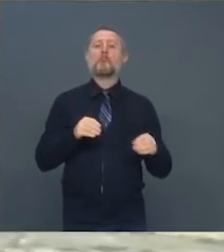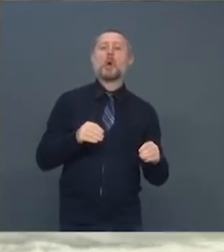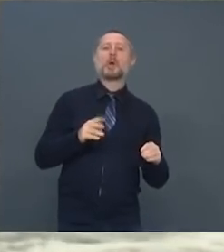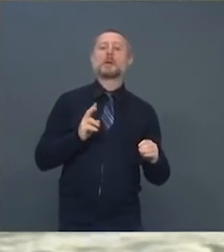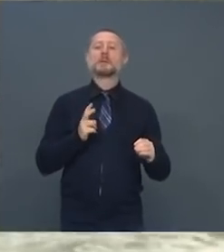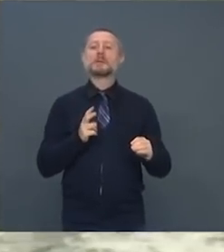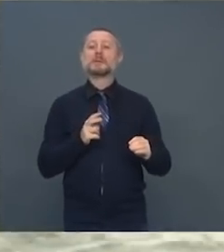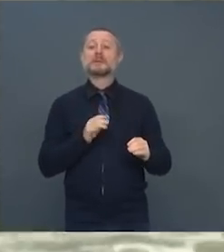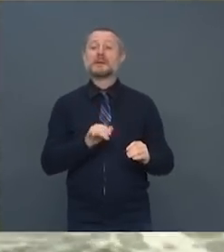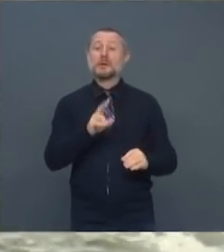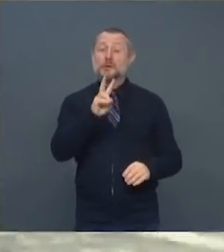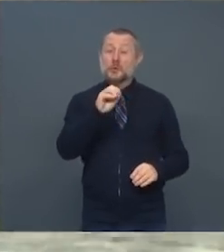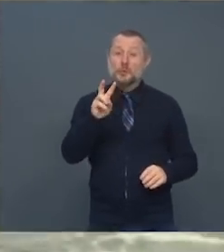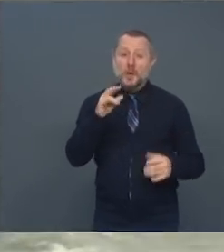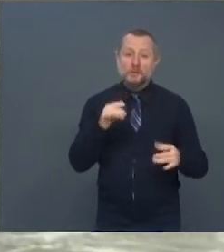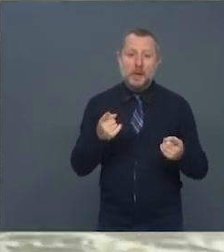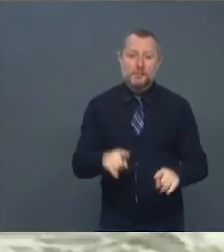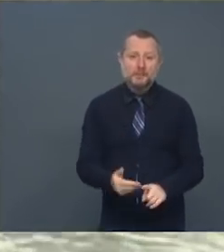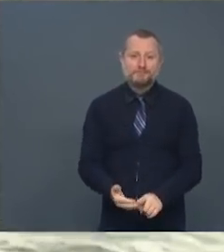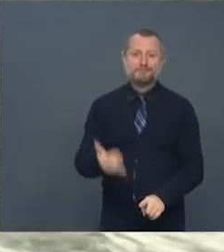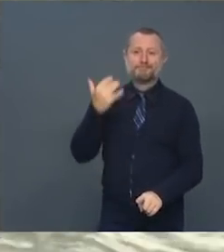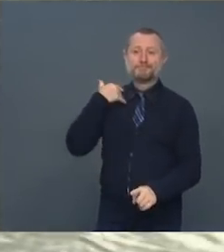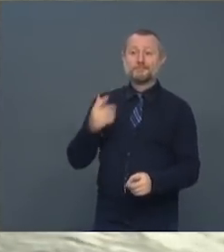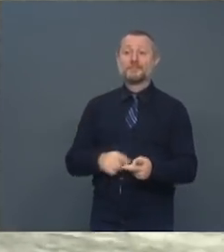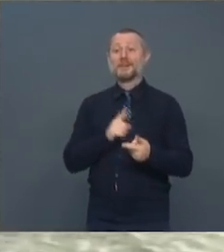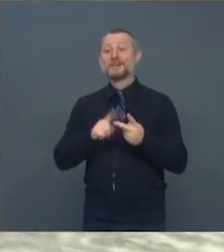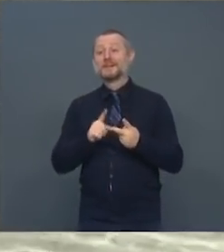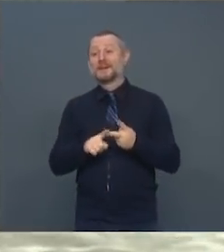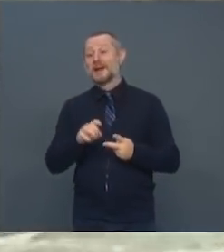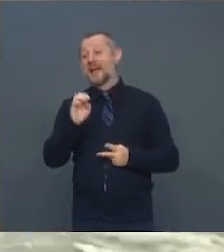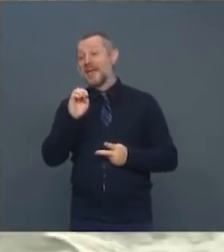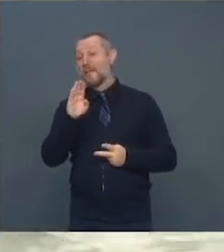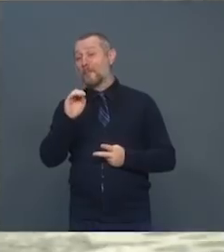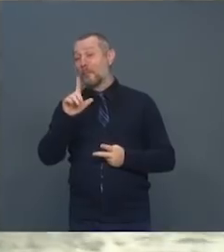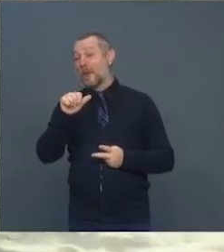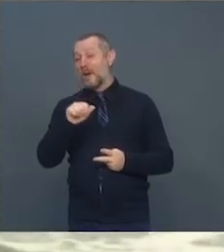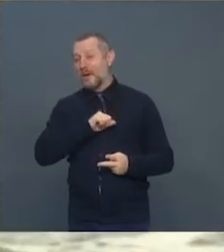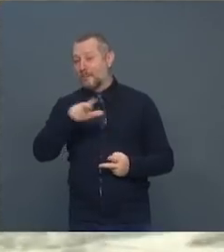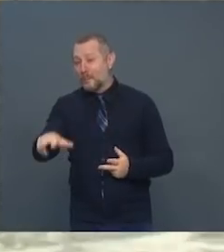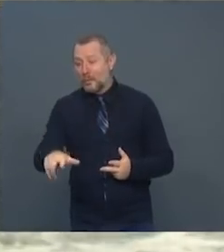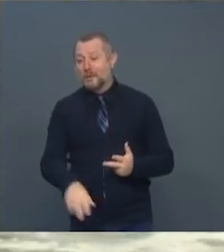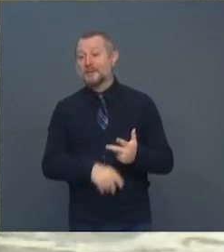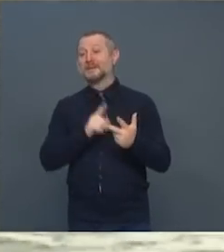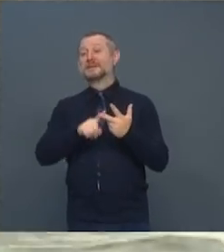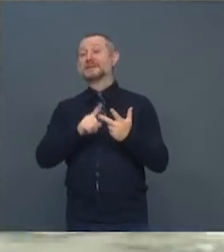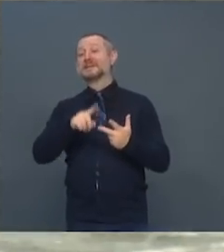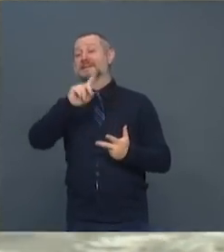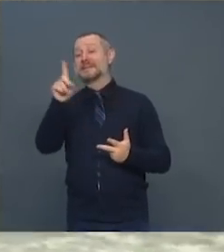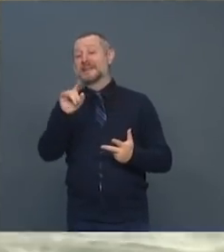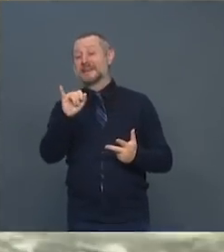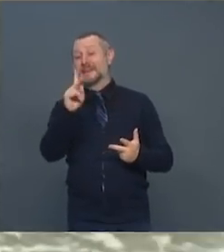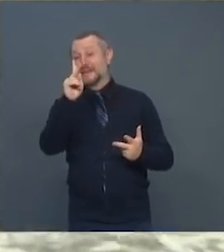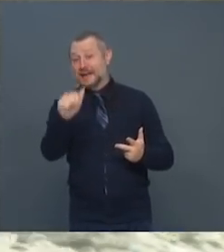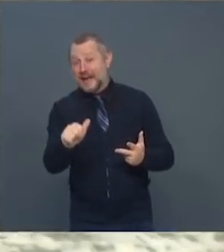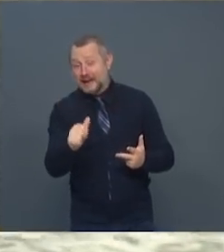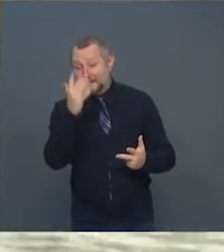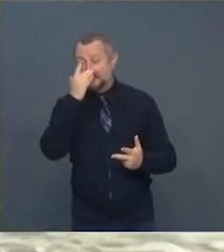SARS. We had Ebola. We had Zika. We had H1N1. We had